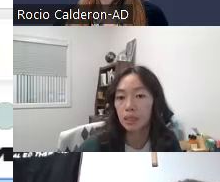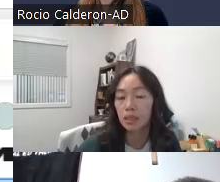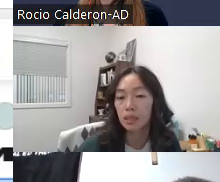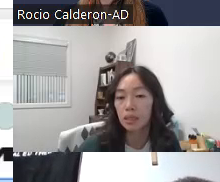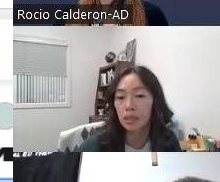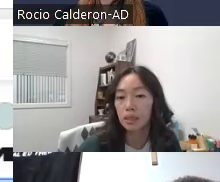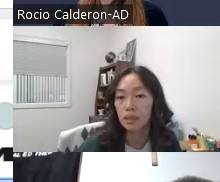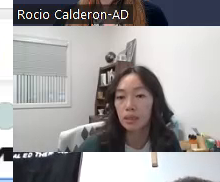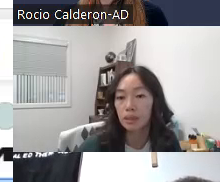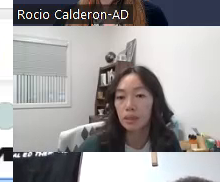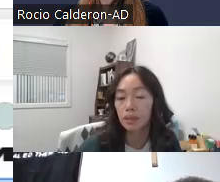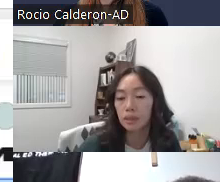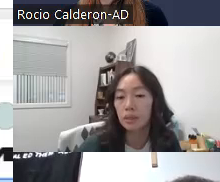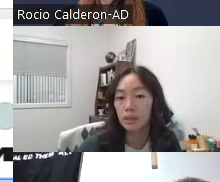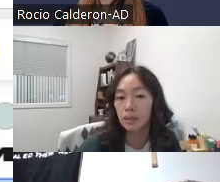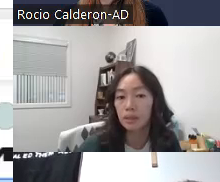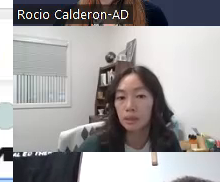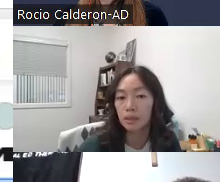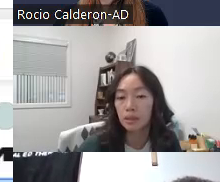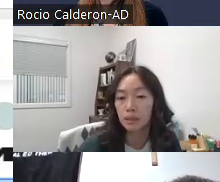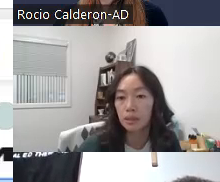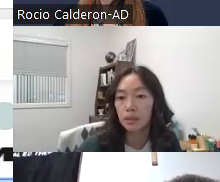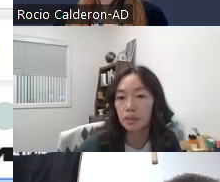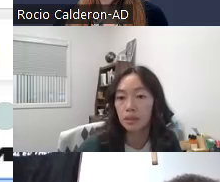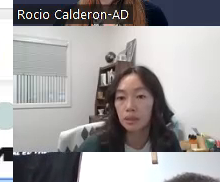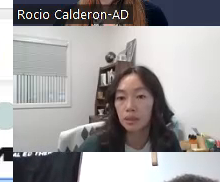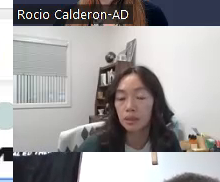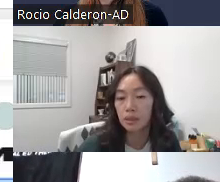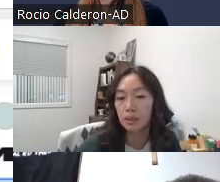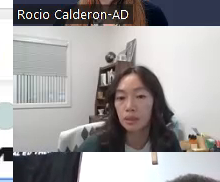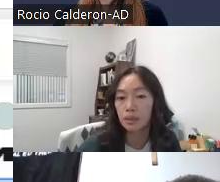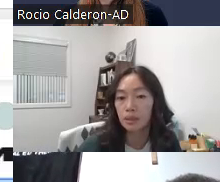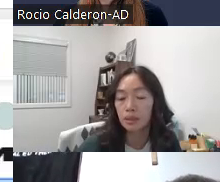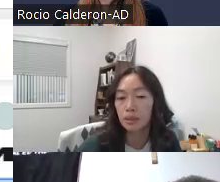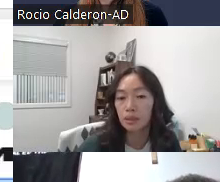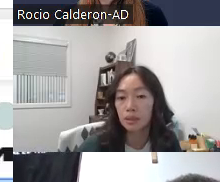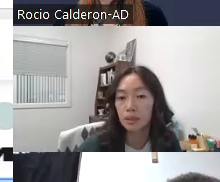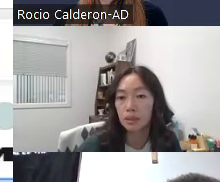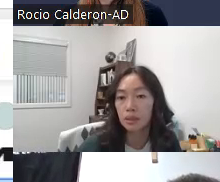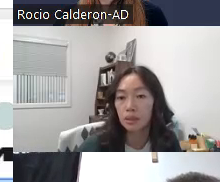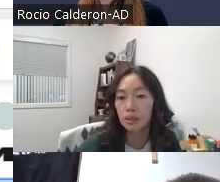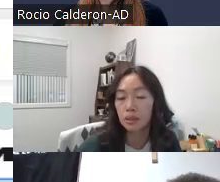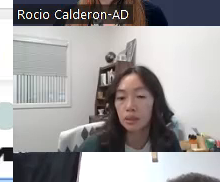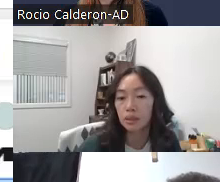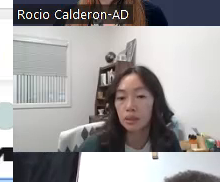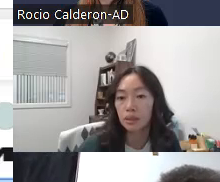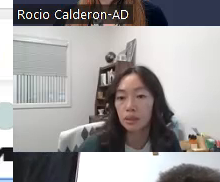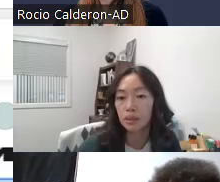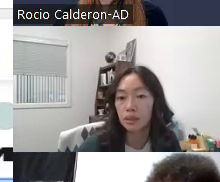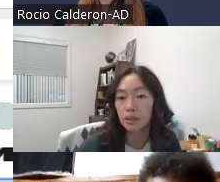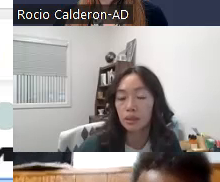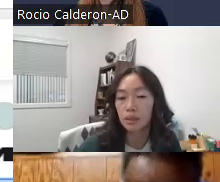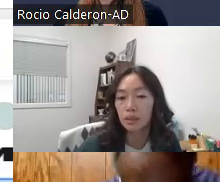And I noticed that you had about the bicycle path, but what are we going to do about the